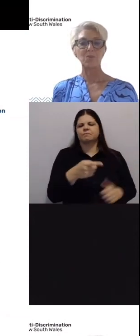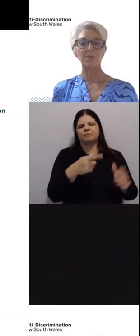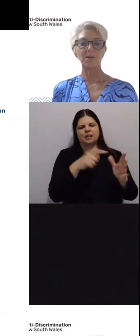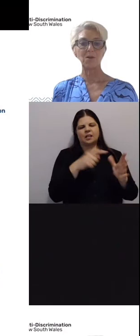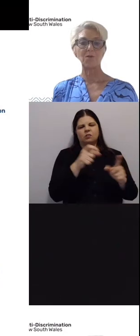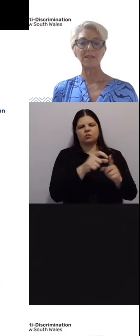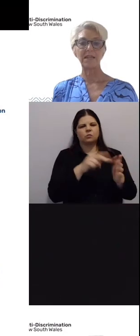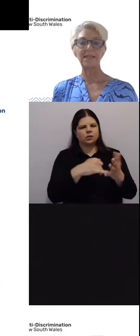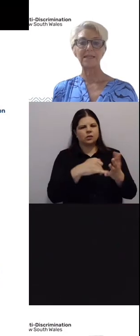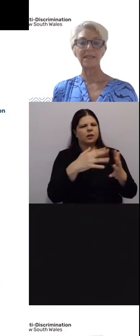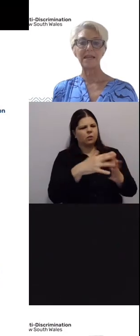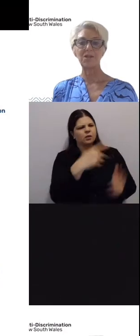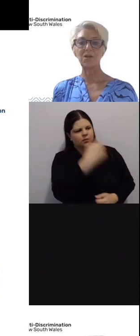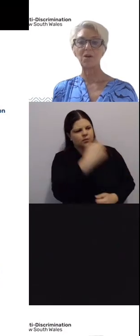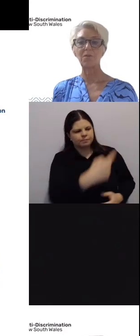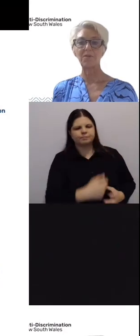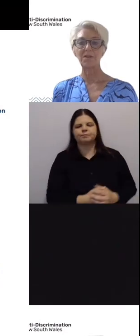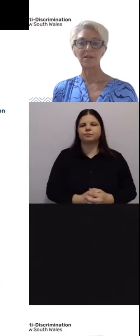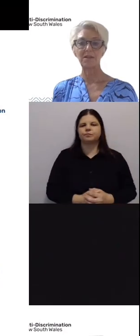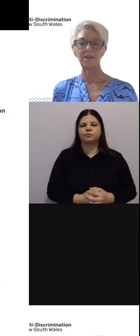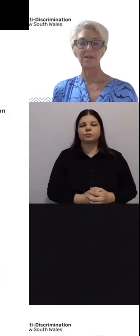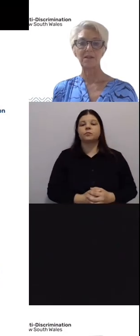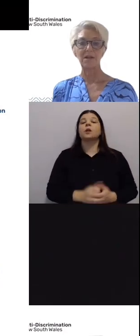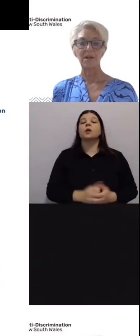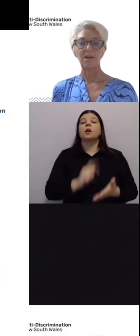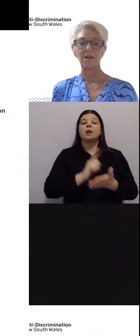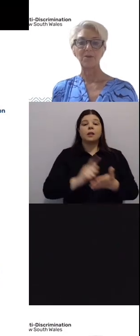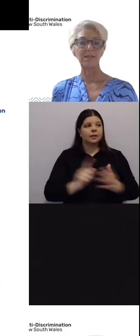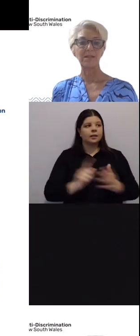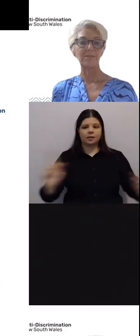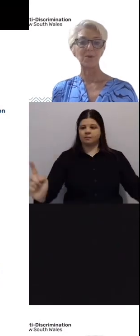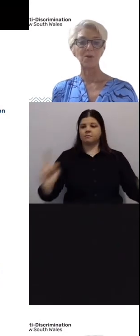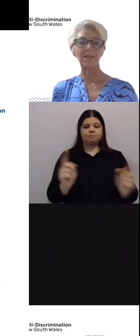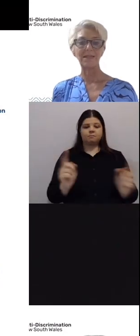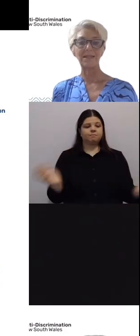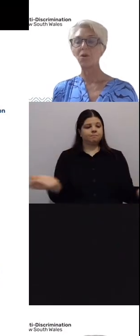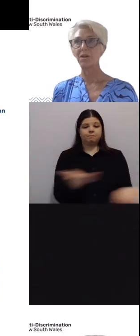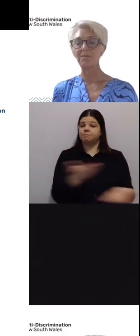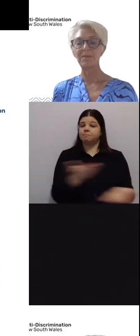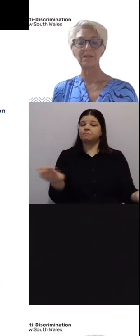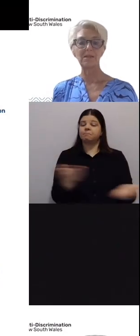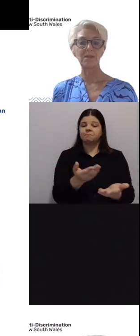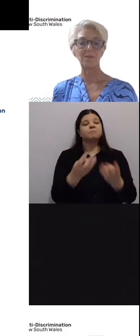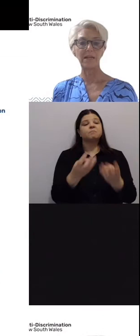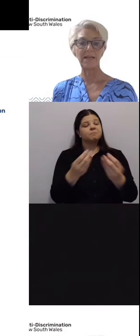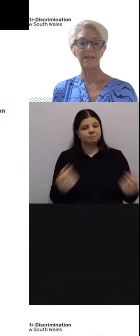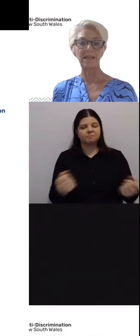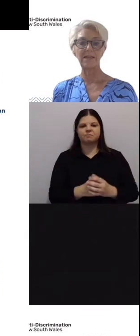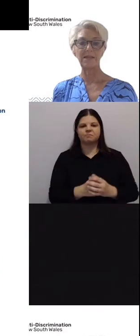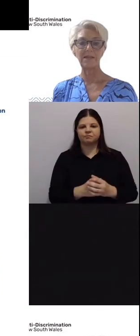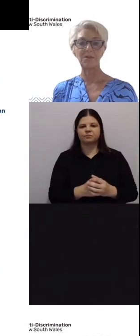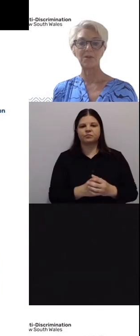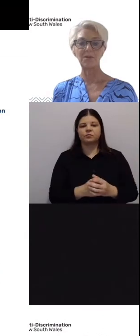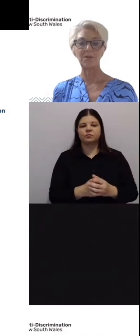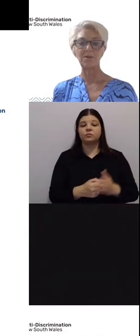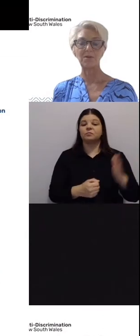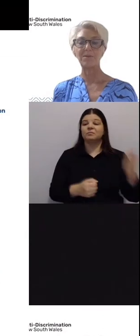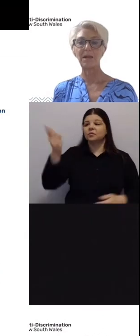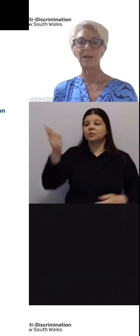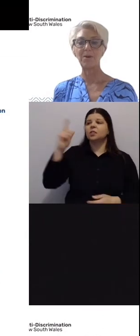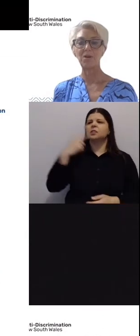The matter was resolved in a conciliation conference. Brittany's employer did not admit to discriminating against